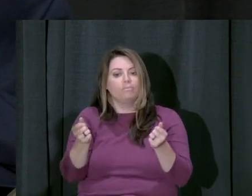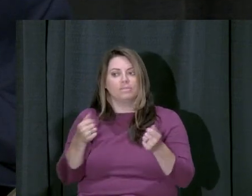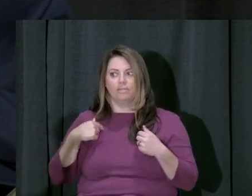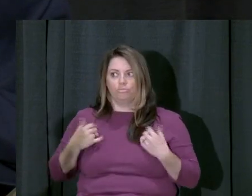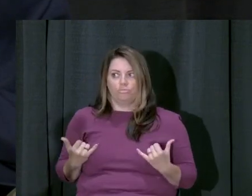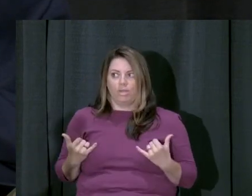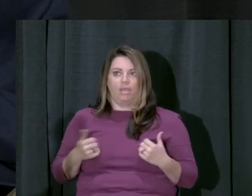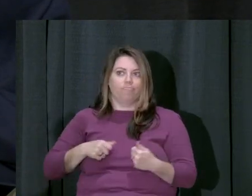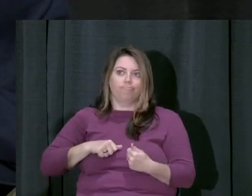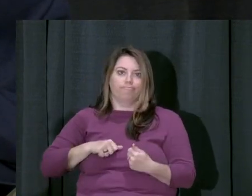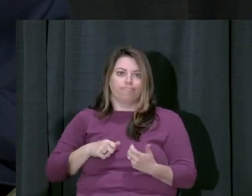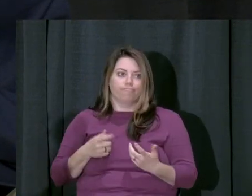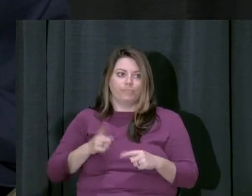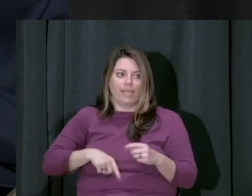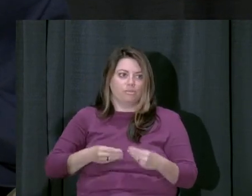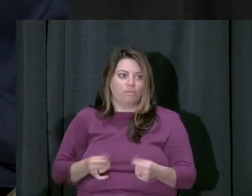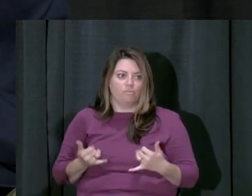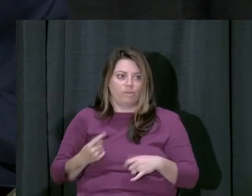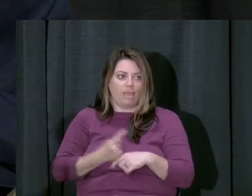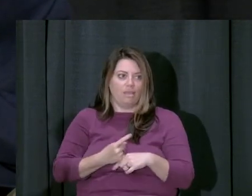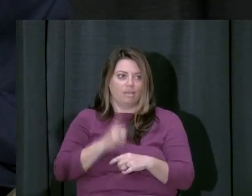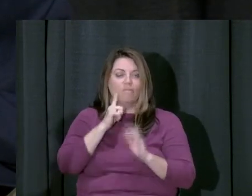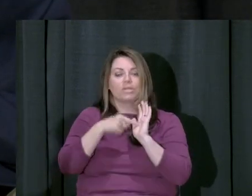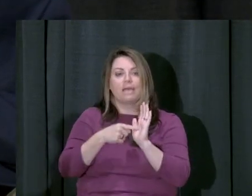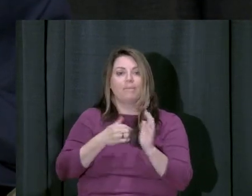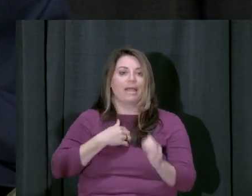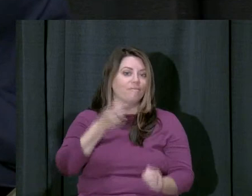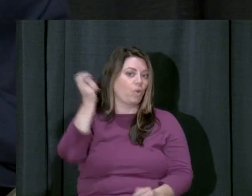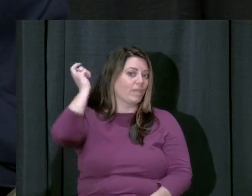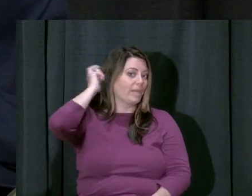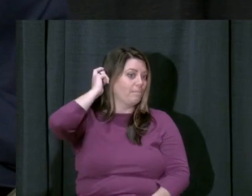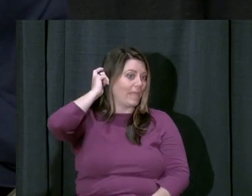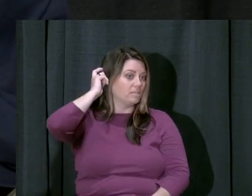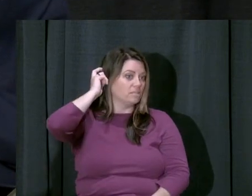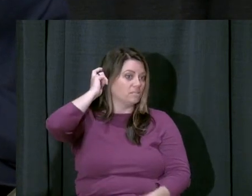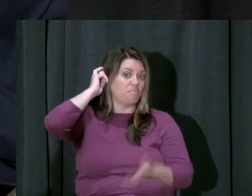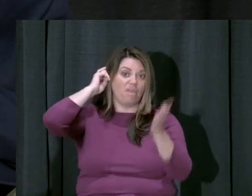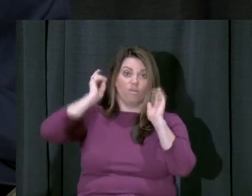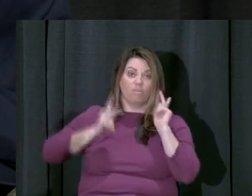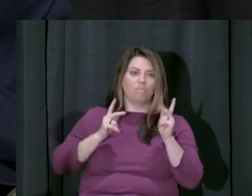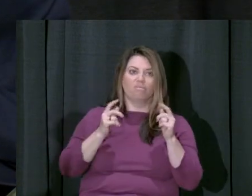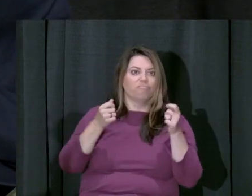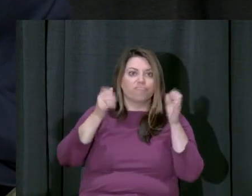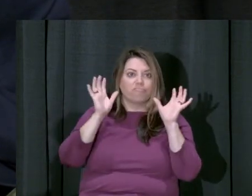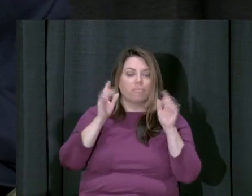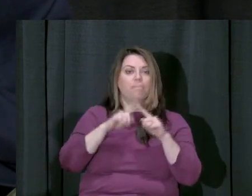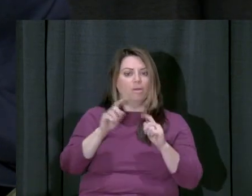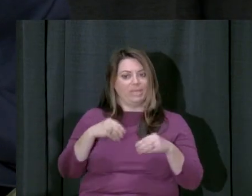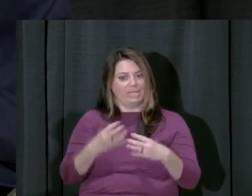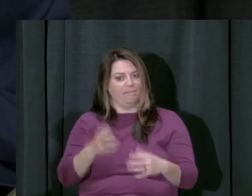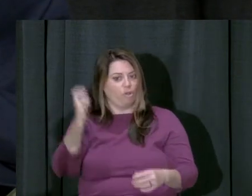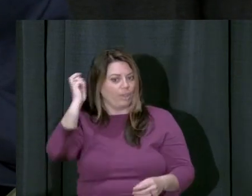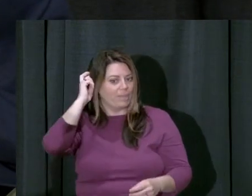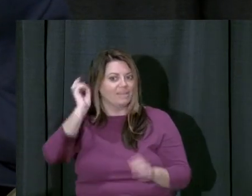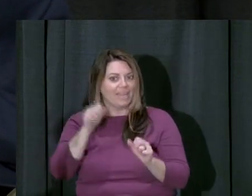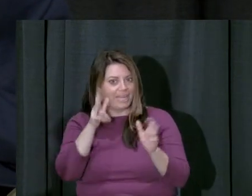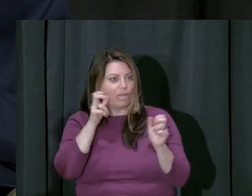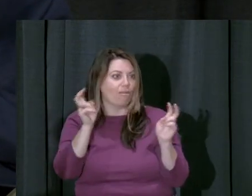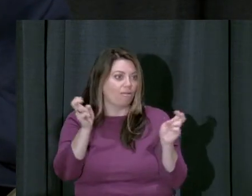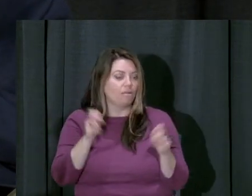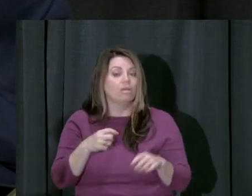today. We have cochlear implants that give hearing to people who didn't used to be able to hear. Will we be able to do the same thing with